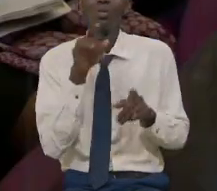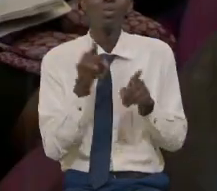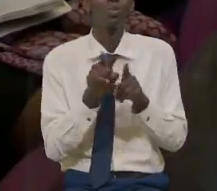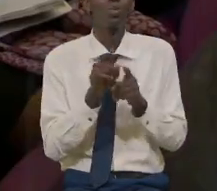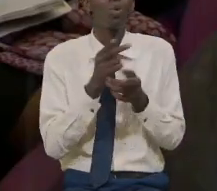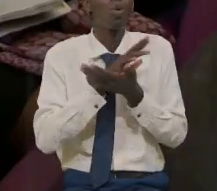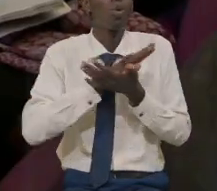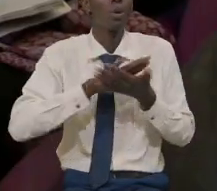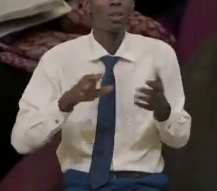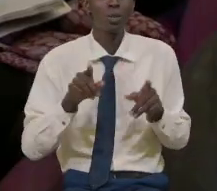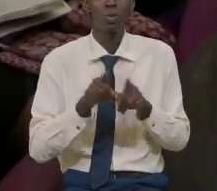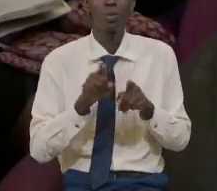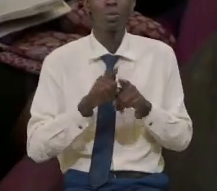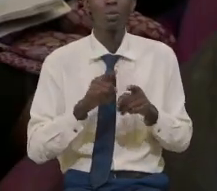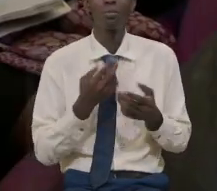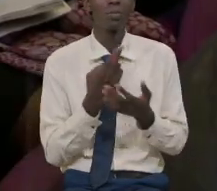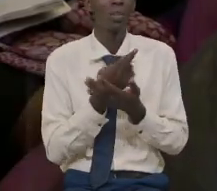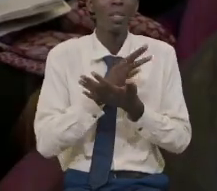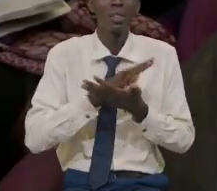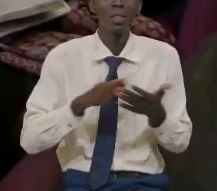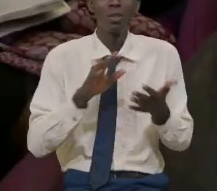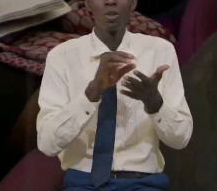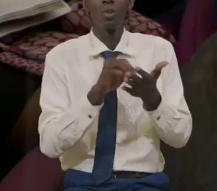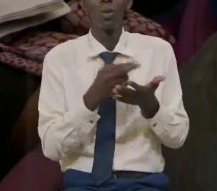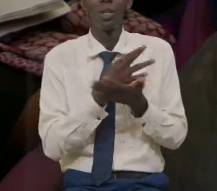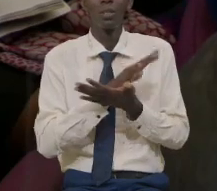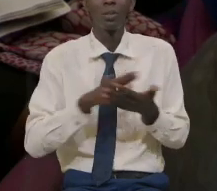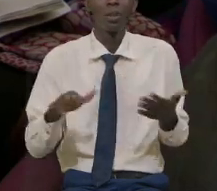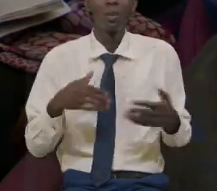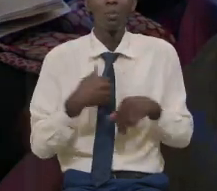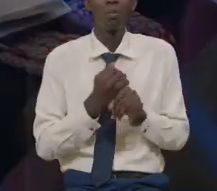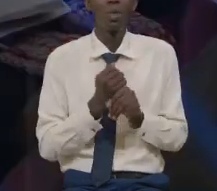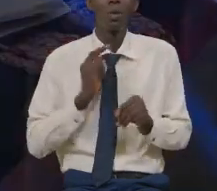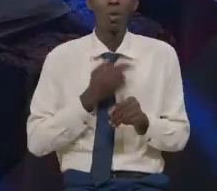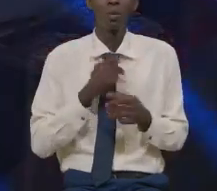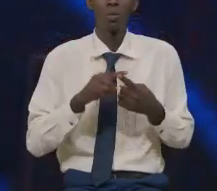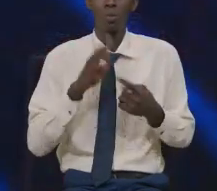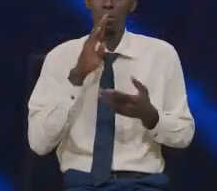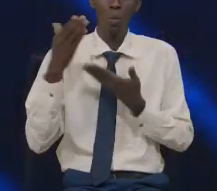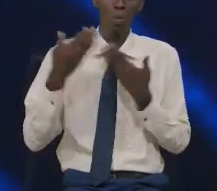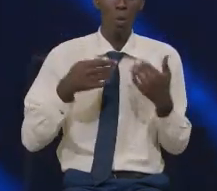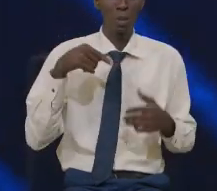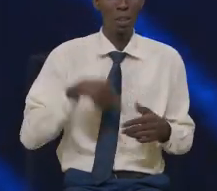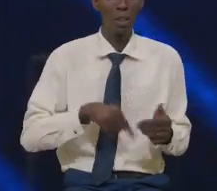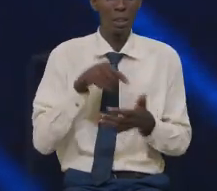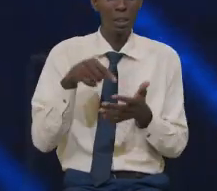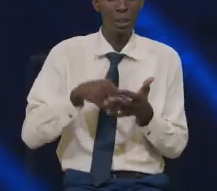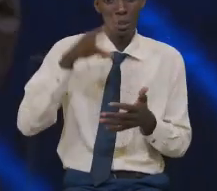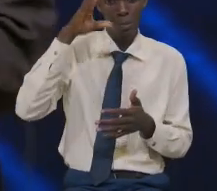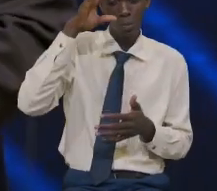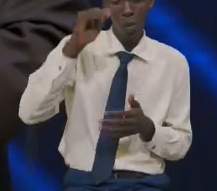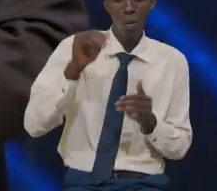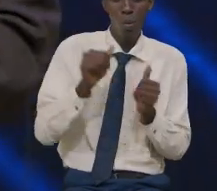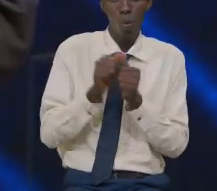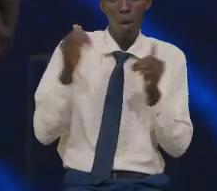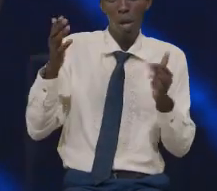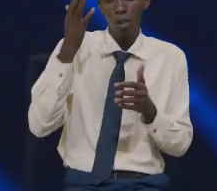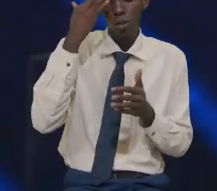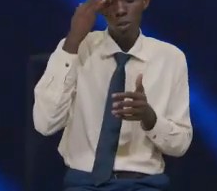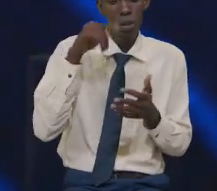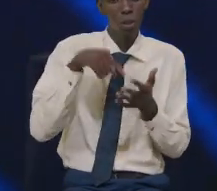righteous, and even his righteousness intimidates us. This man, without knowing, this woman, without knowing